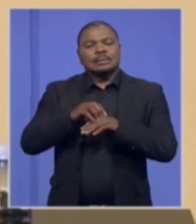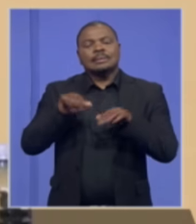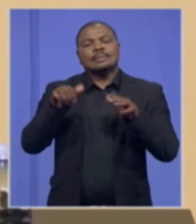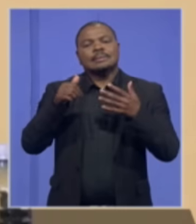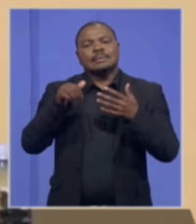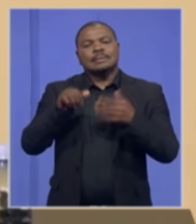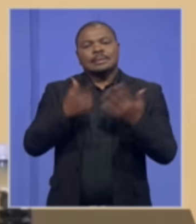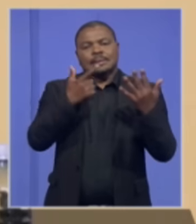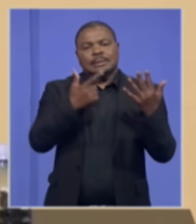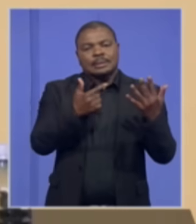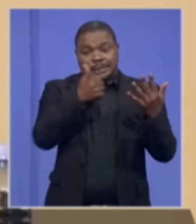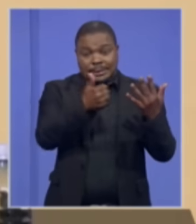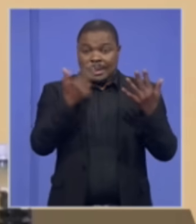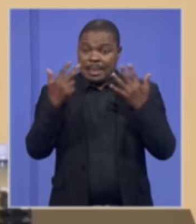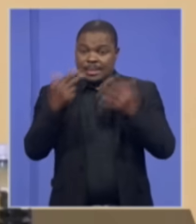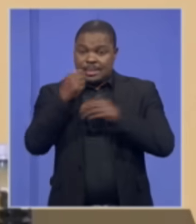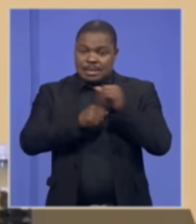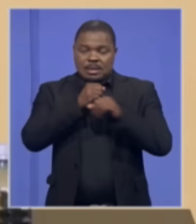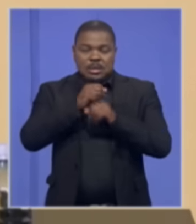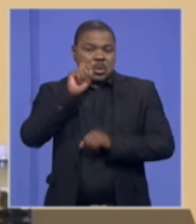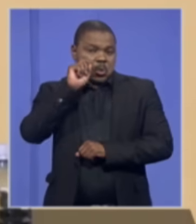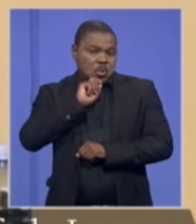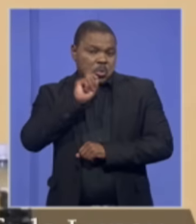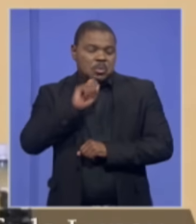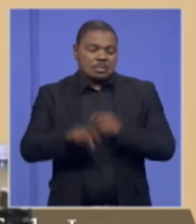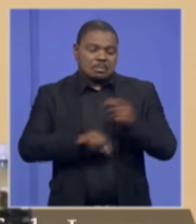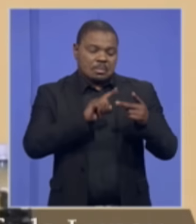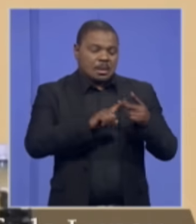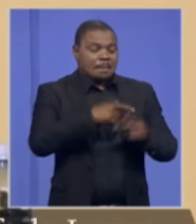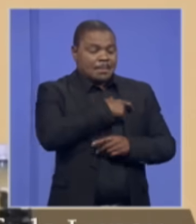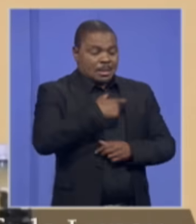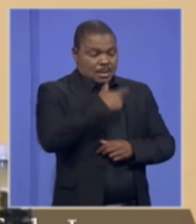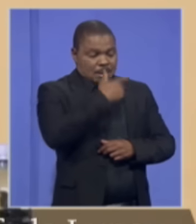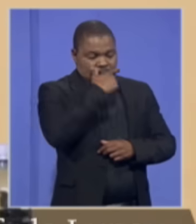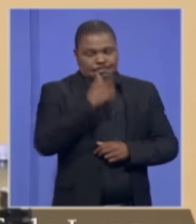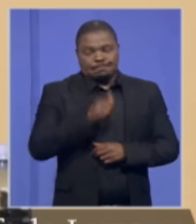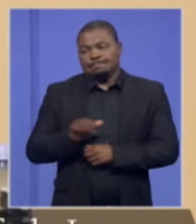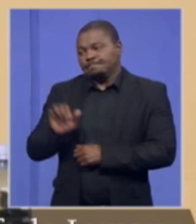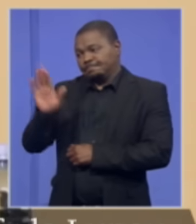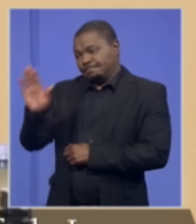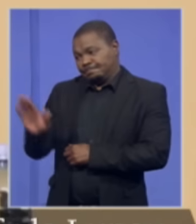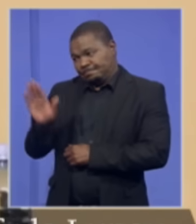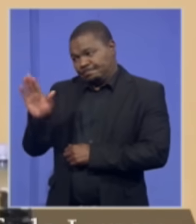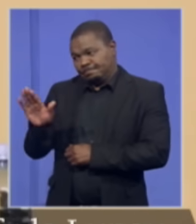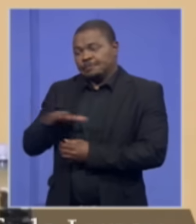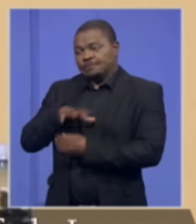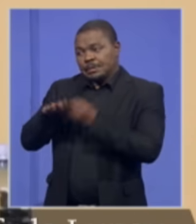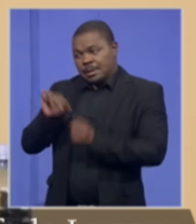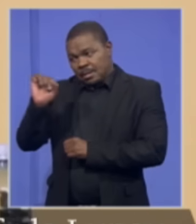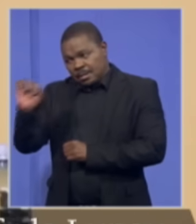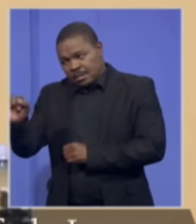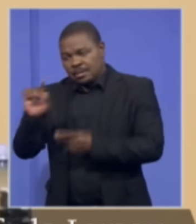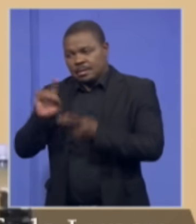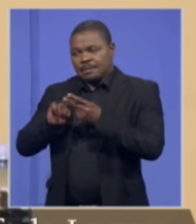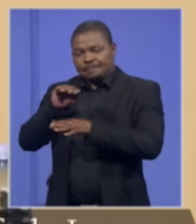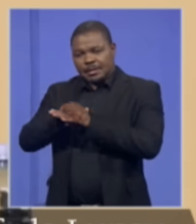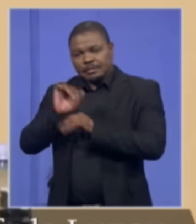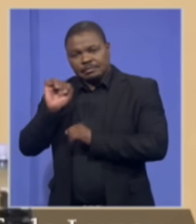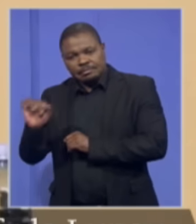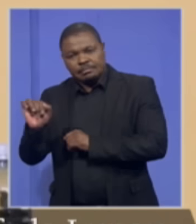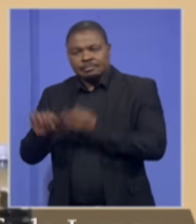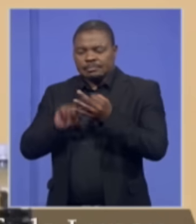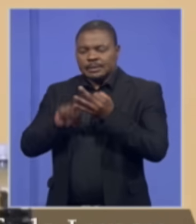age. The President offers his condolences to President Lungu's family, friends, and the